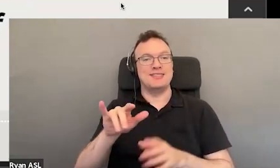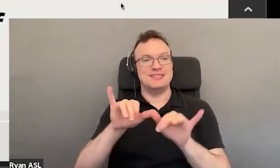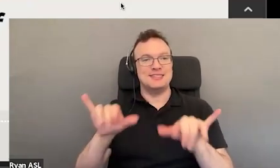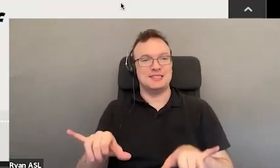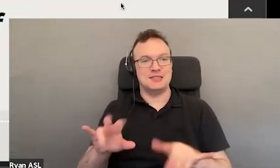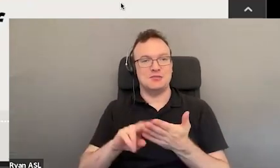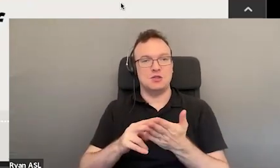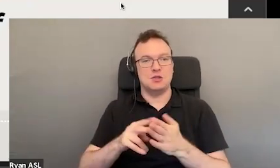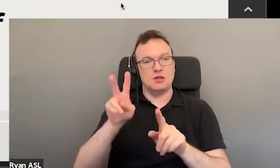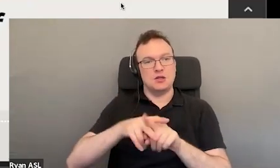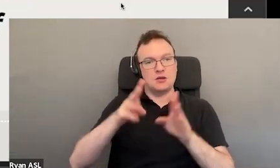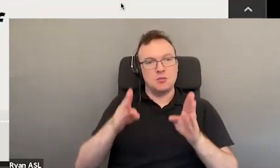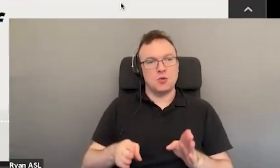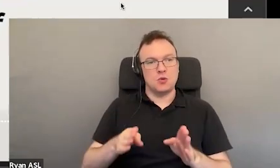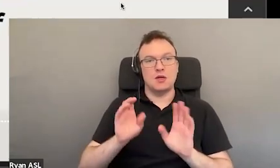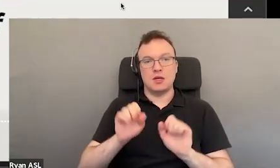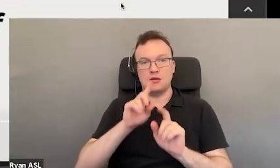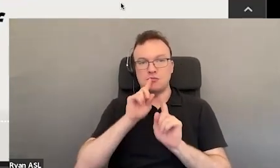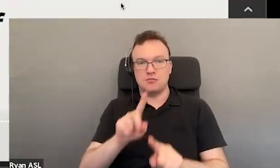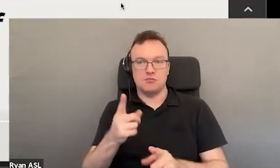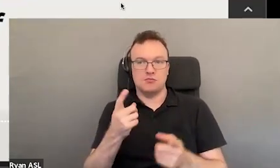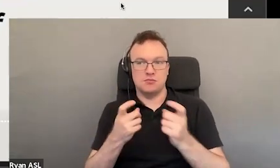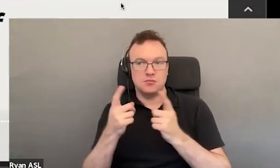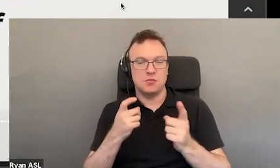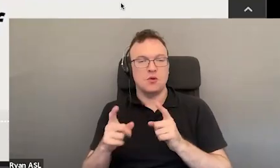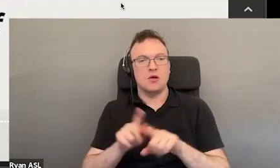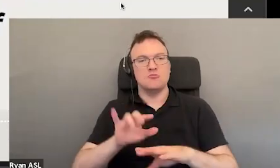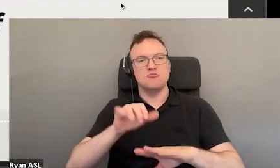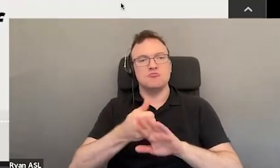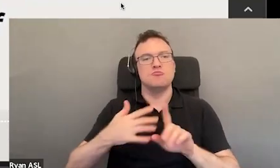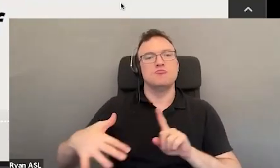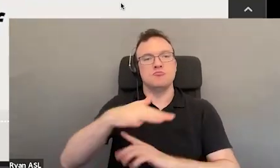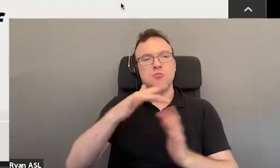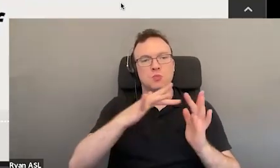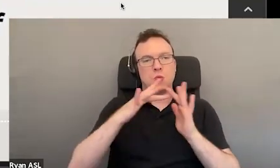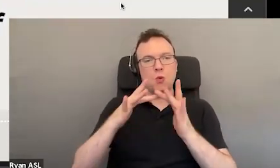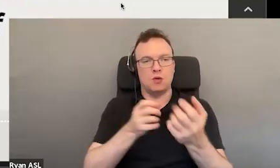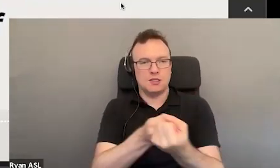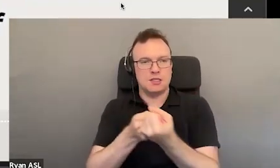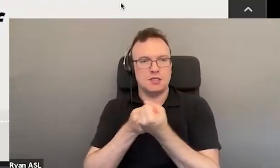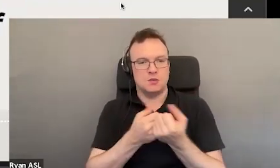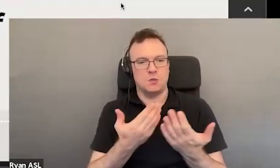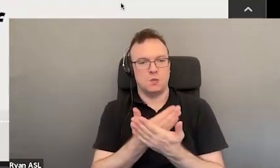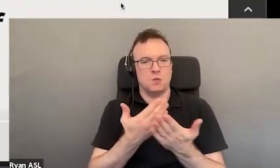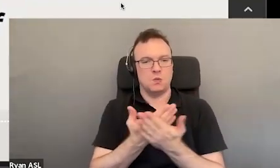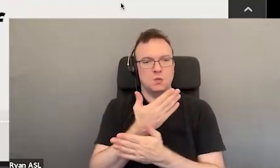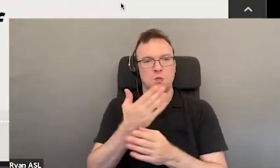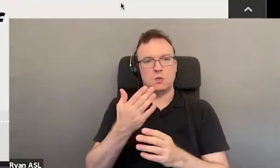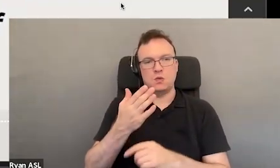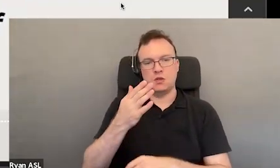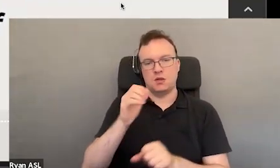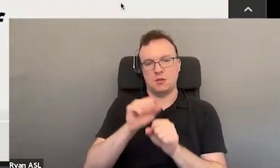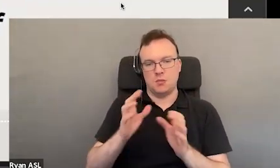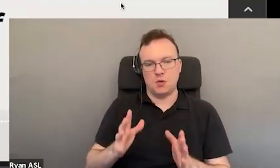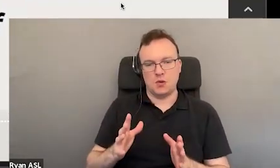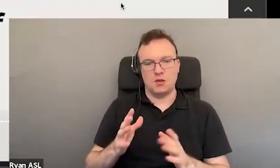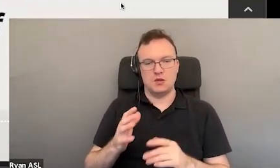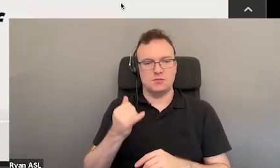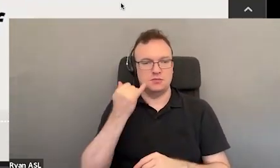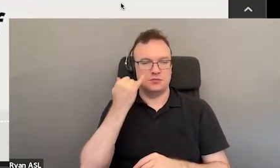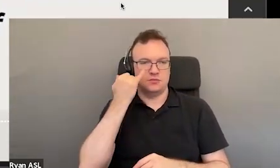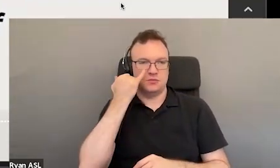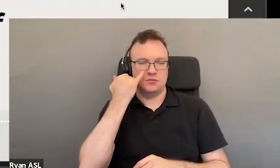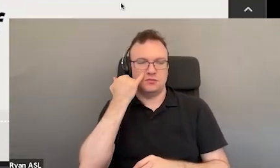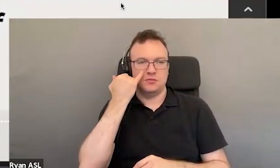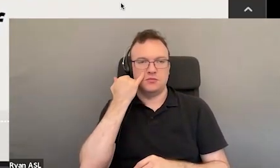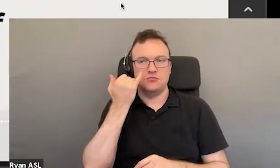someone that can answer questions, and it helps to create a support network for new employees, whether they are a person with a disability